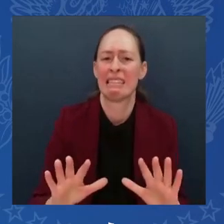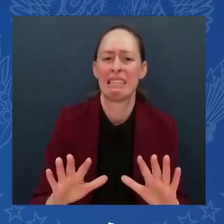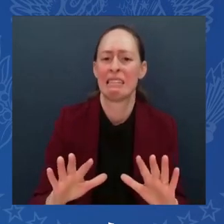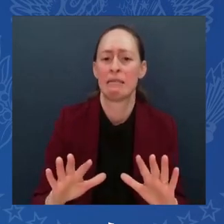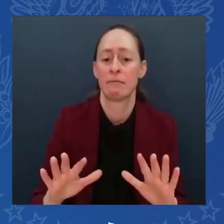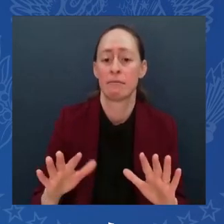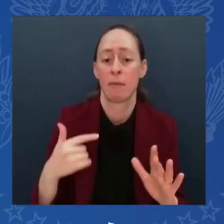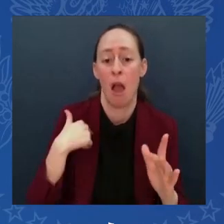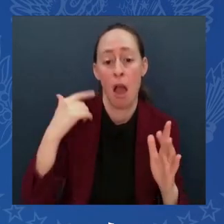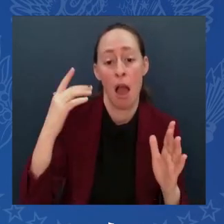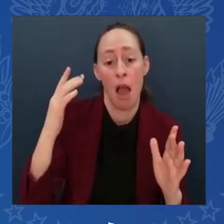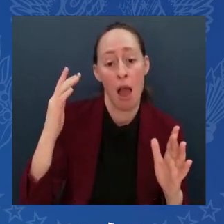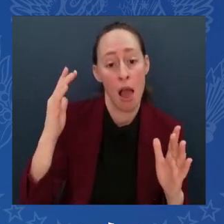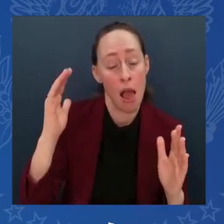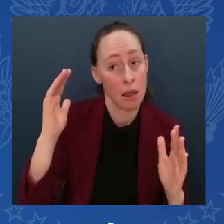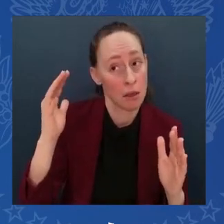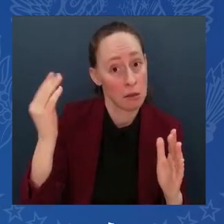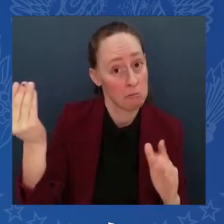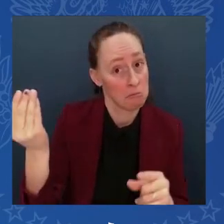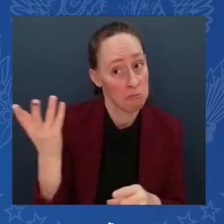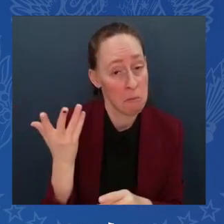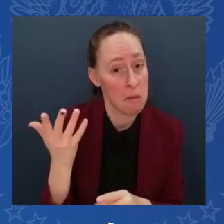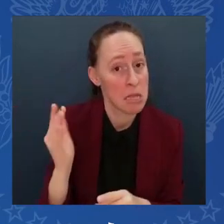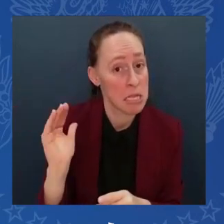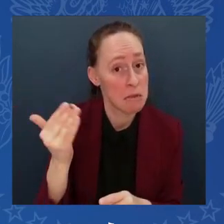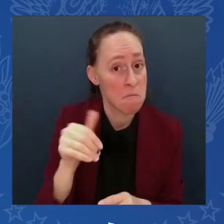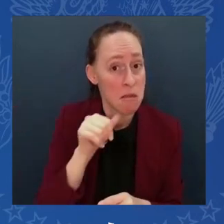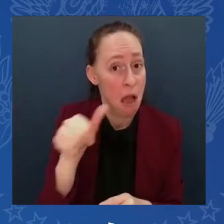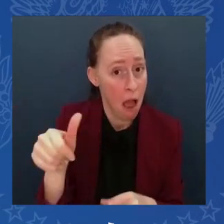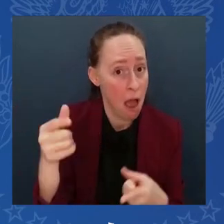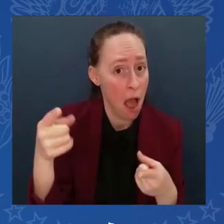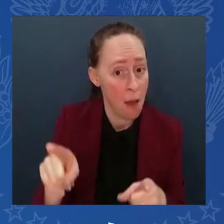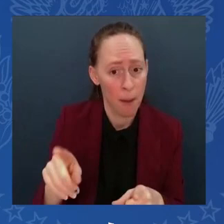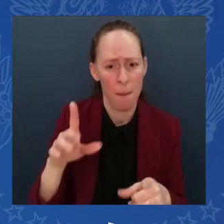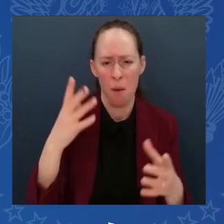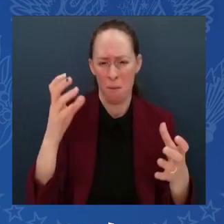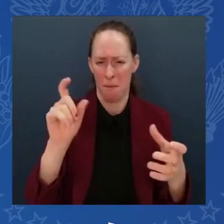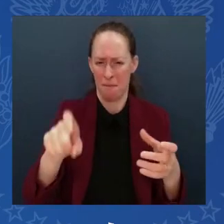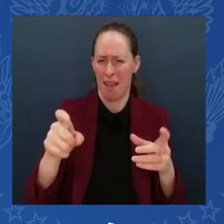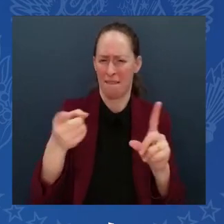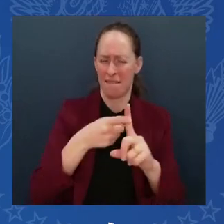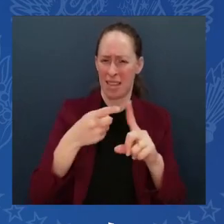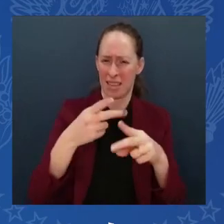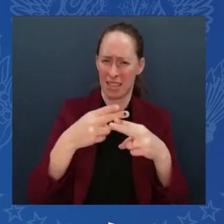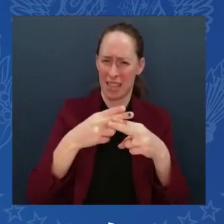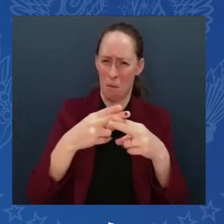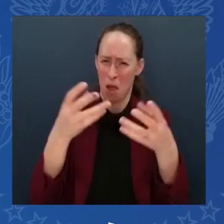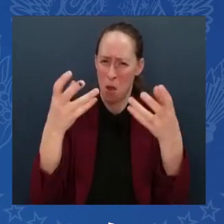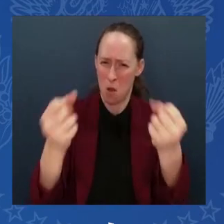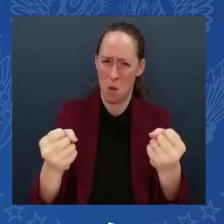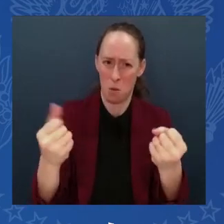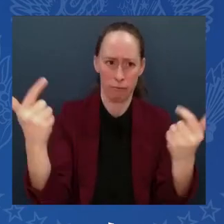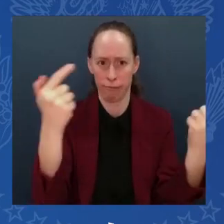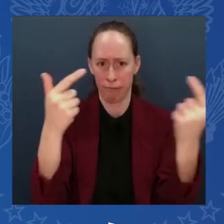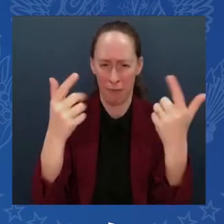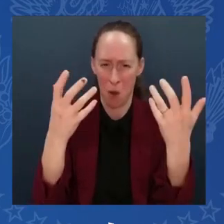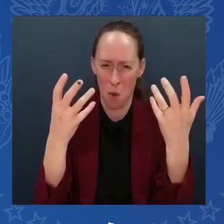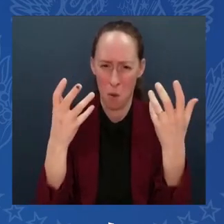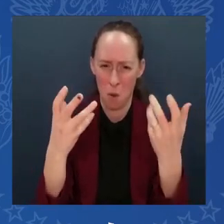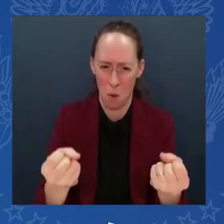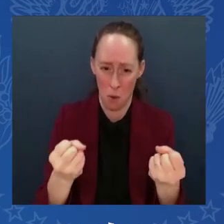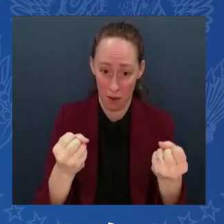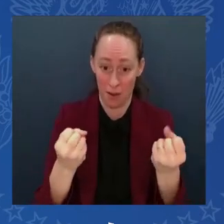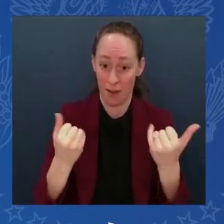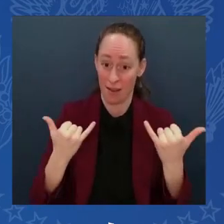to be a ceasefire temporarily to get those hostages. By the way, we're in a situation where there are